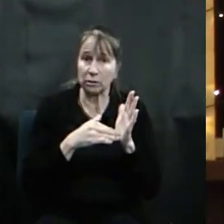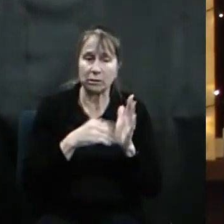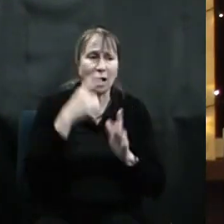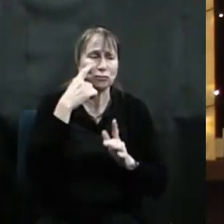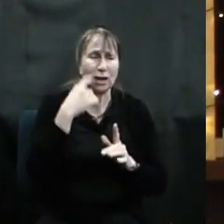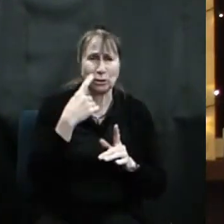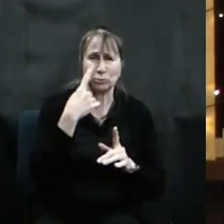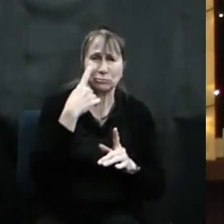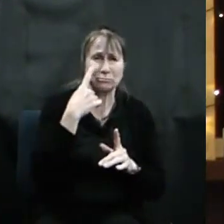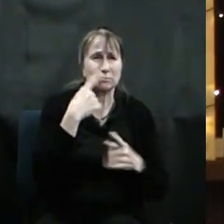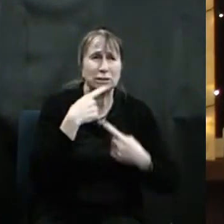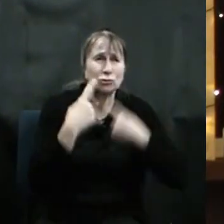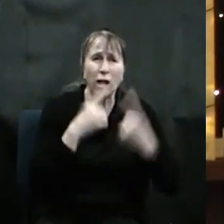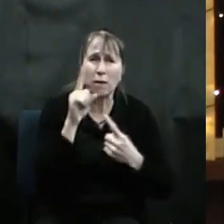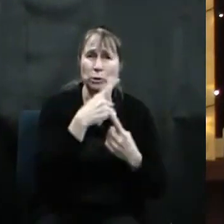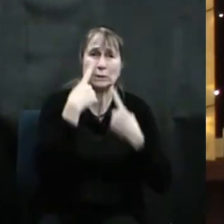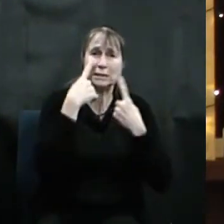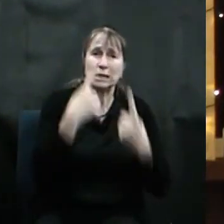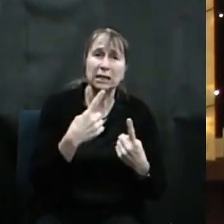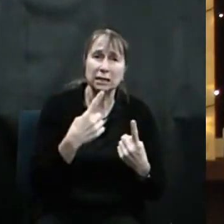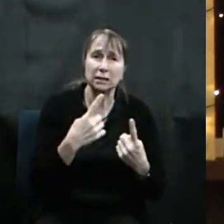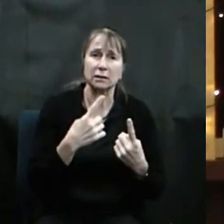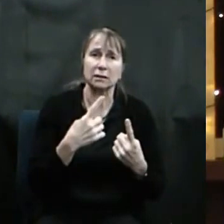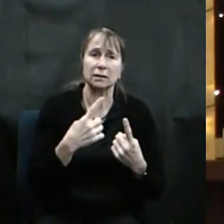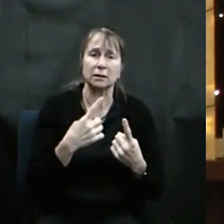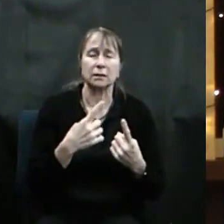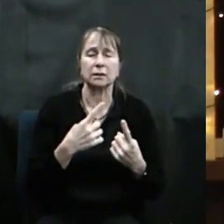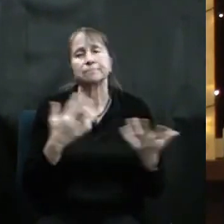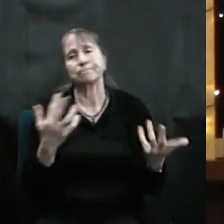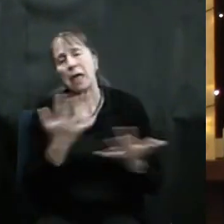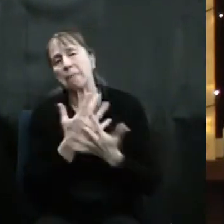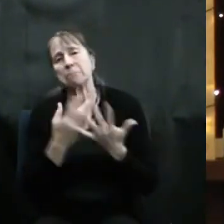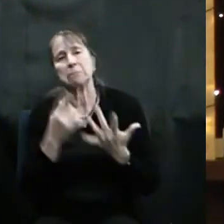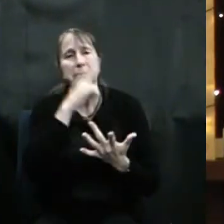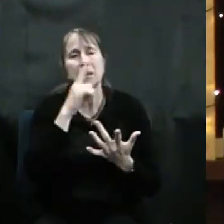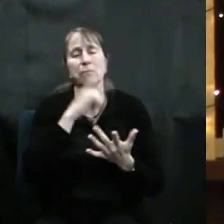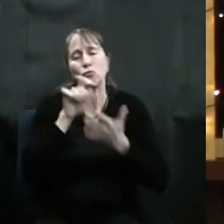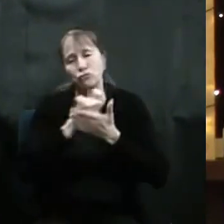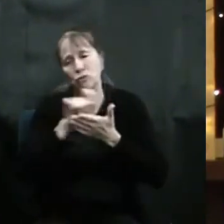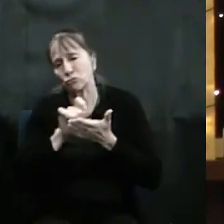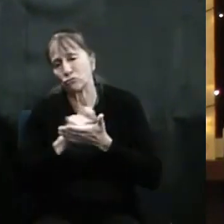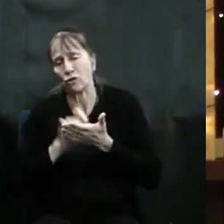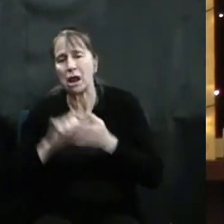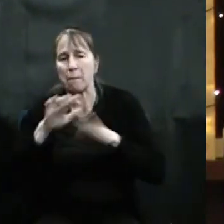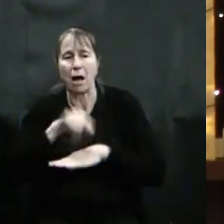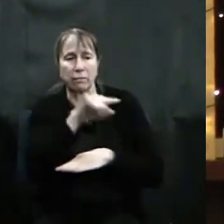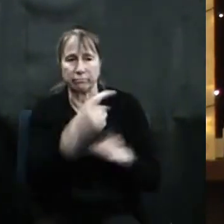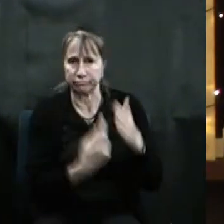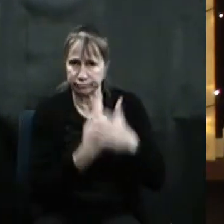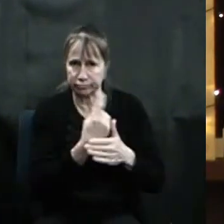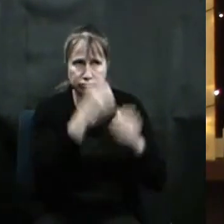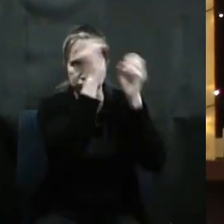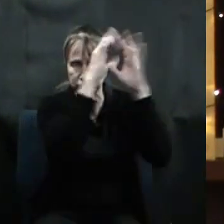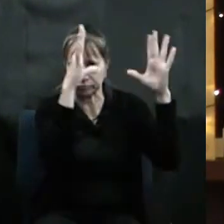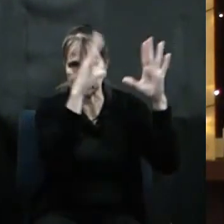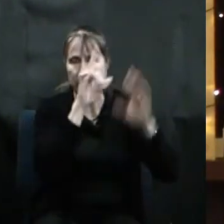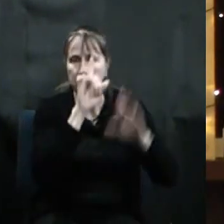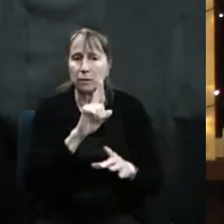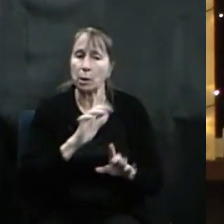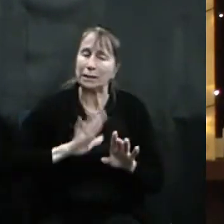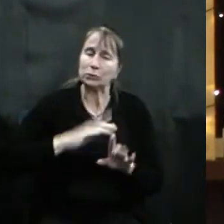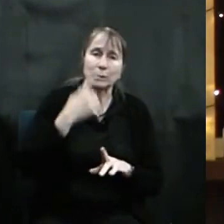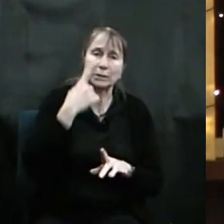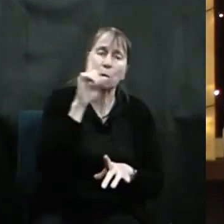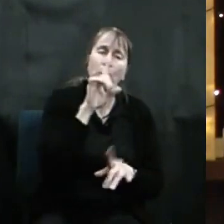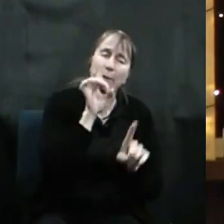just an incredible vision. And lots of people have written lots and lots and lots about it. But it's interesting to note what Ezekiel